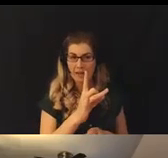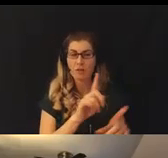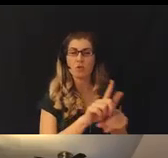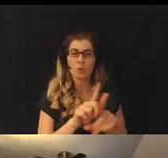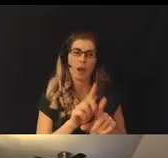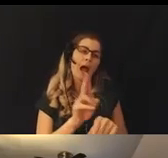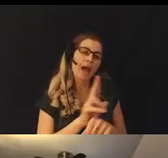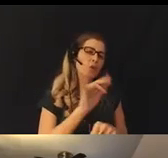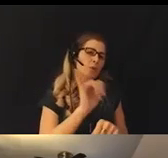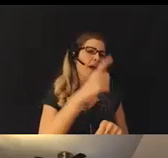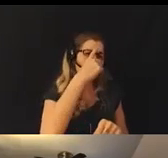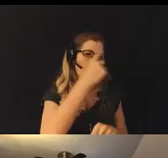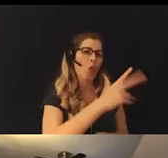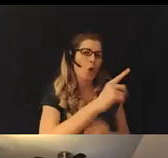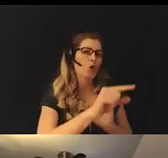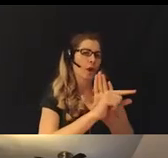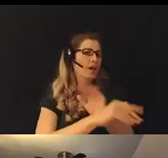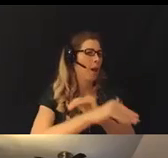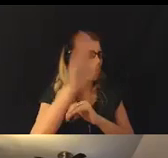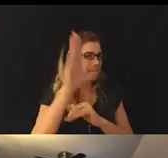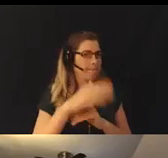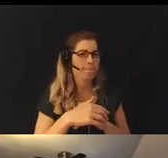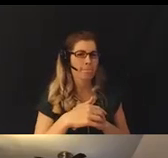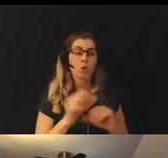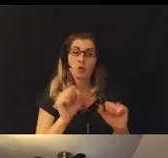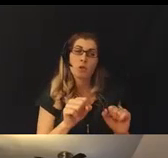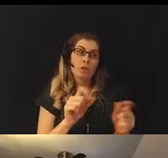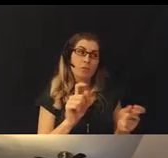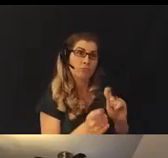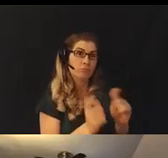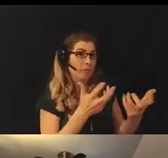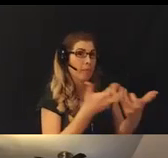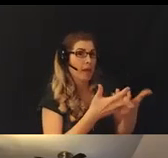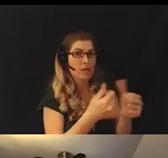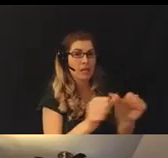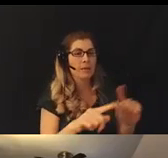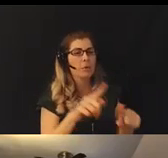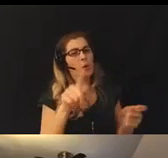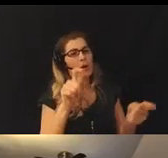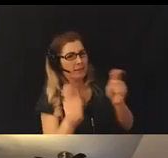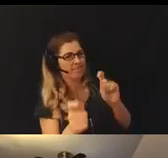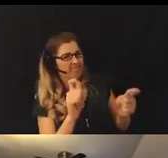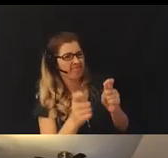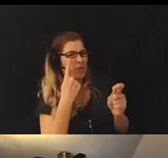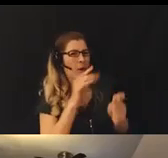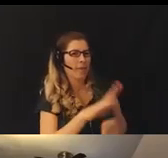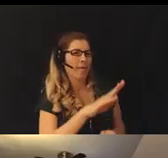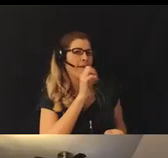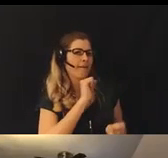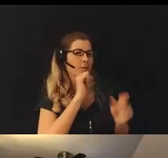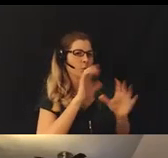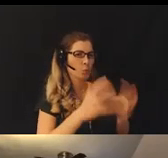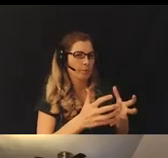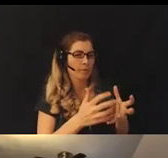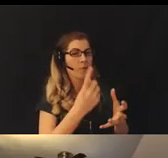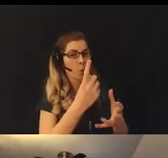and up. So I think that it is applicable. You just have to scaffold it and scale it appropriately. So that's number one.